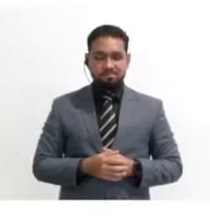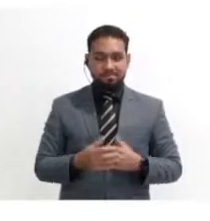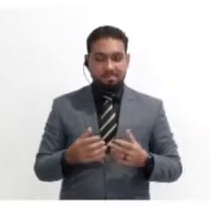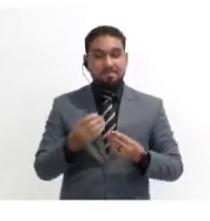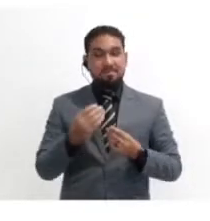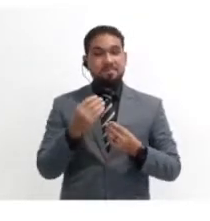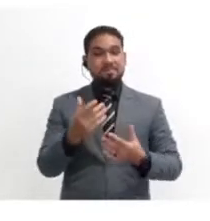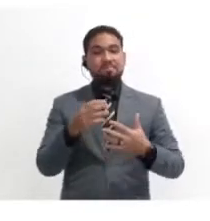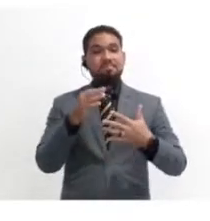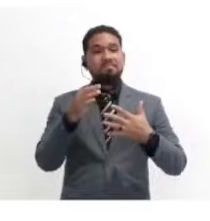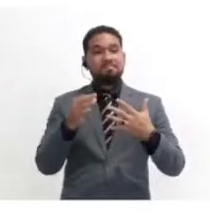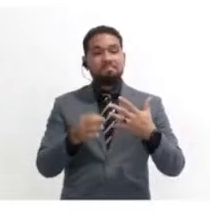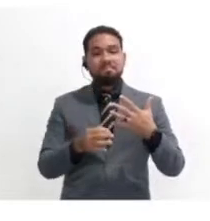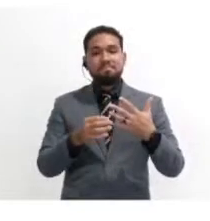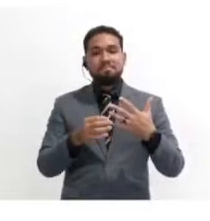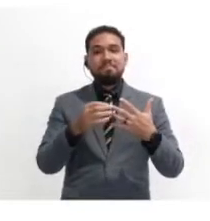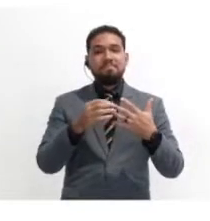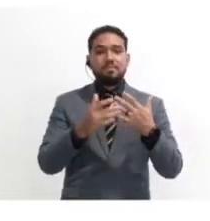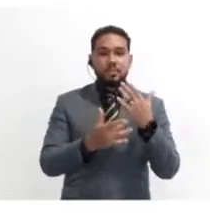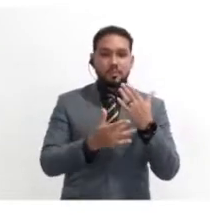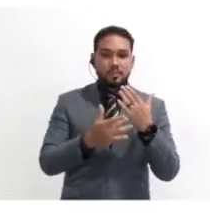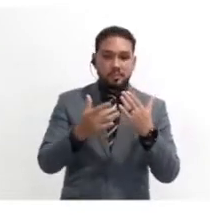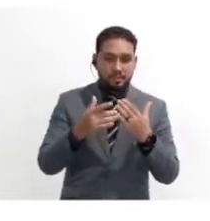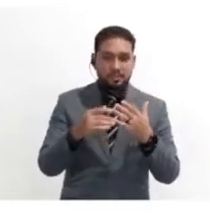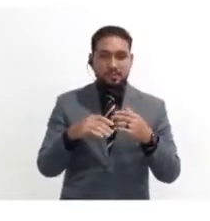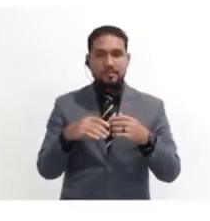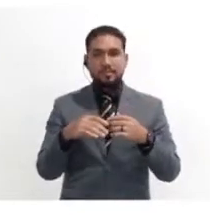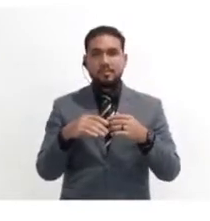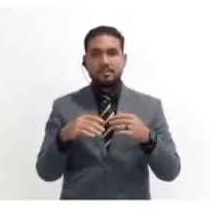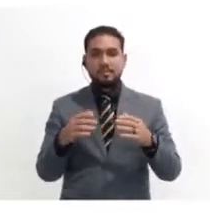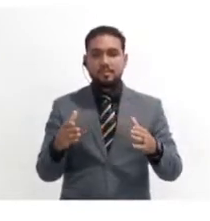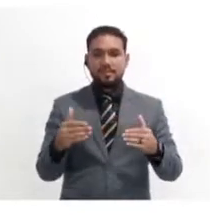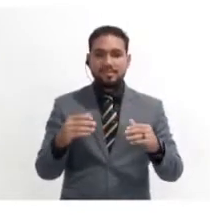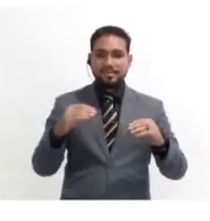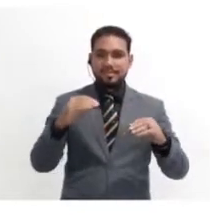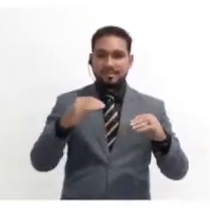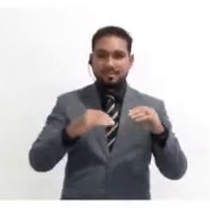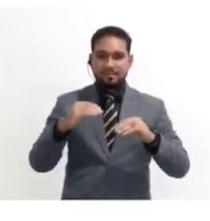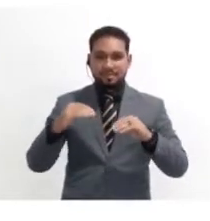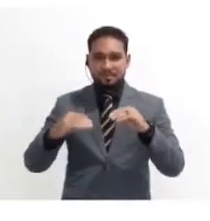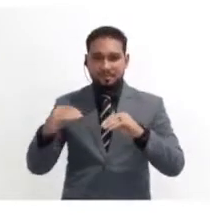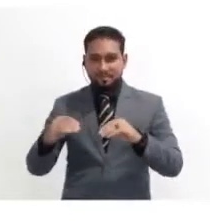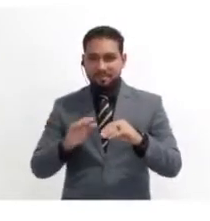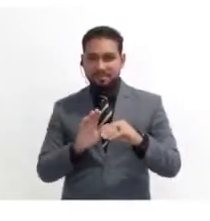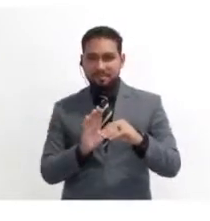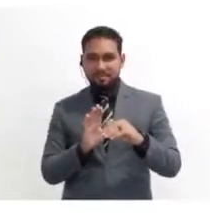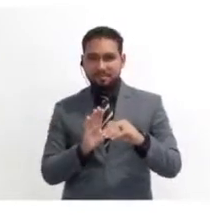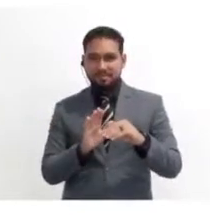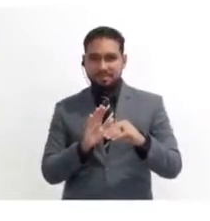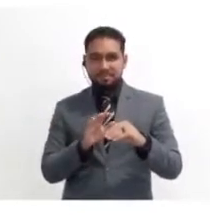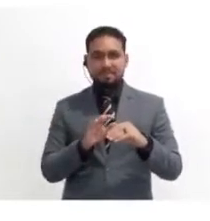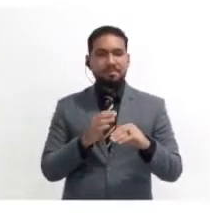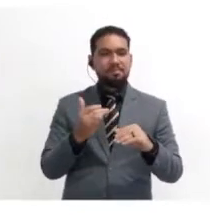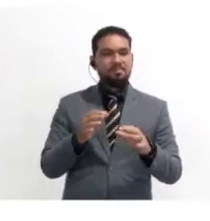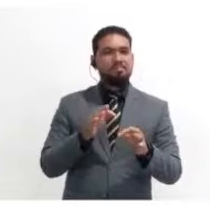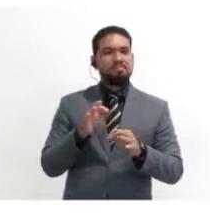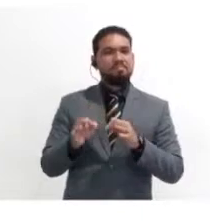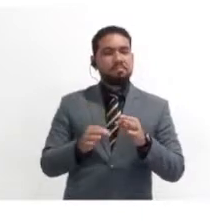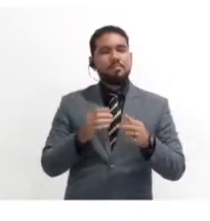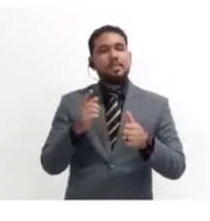that. So now I'm just going to talk for a little while about the package types that you might